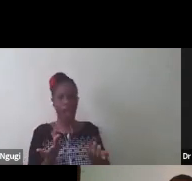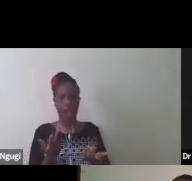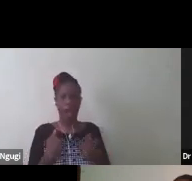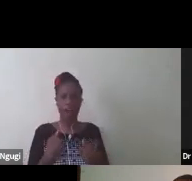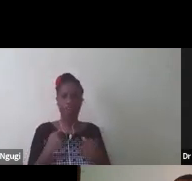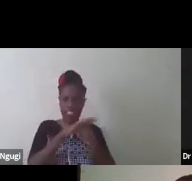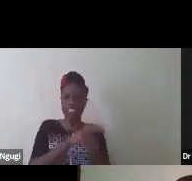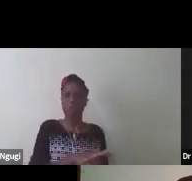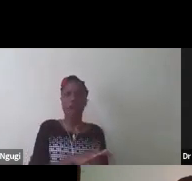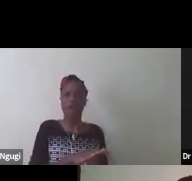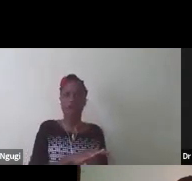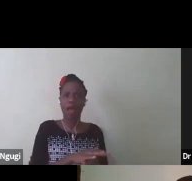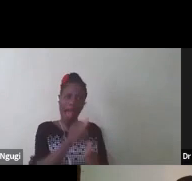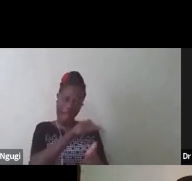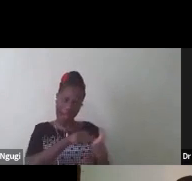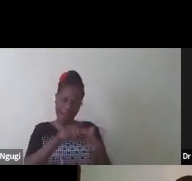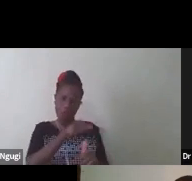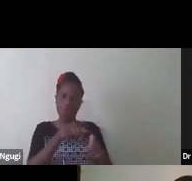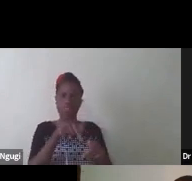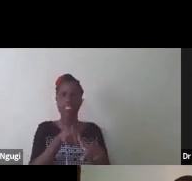having this stigma around this very difficult period we are going through, Dr. Njuguna?